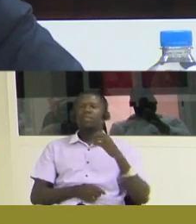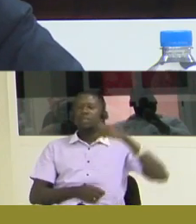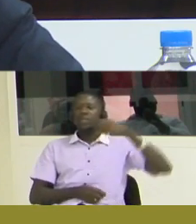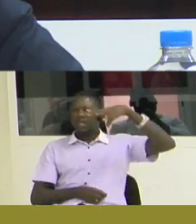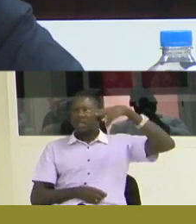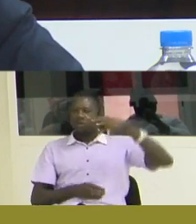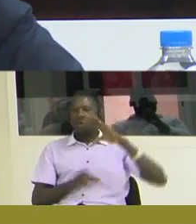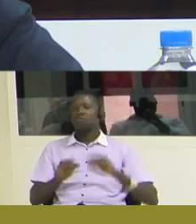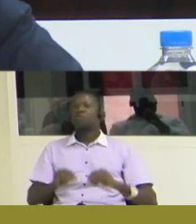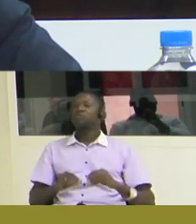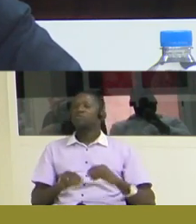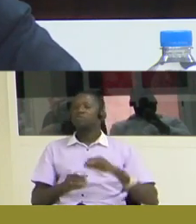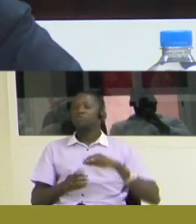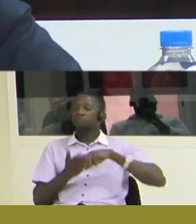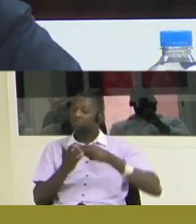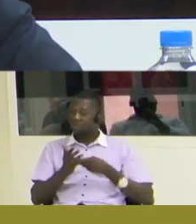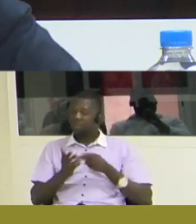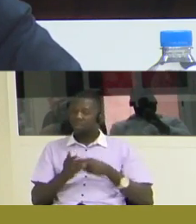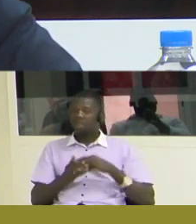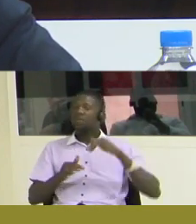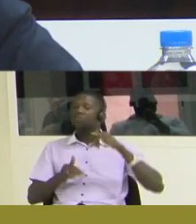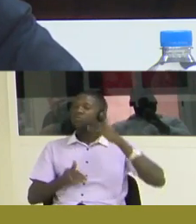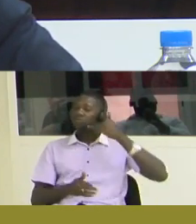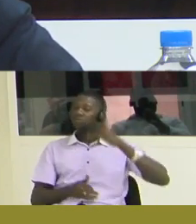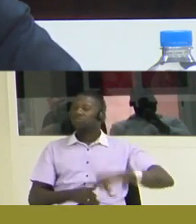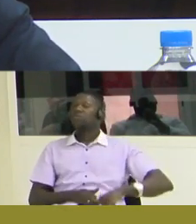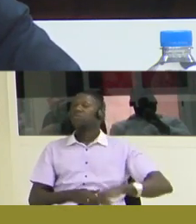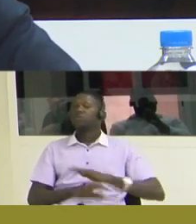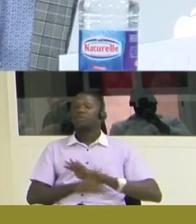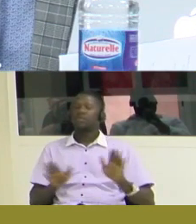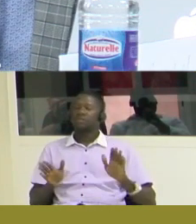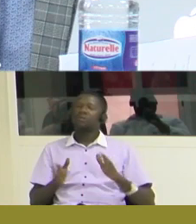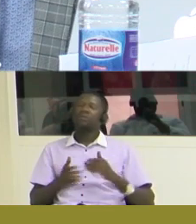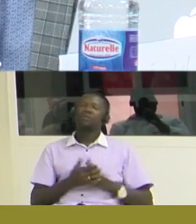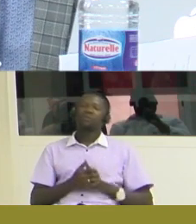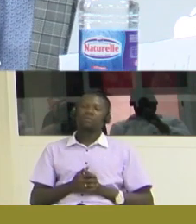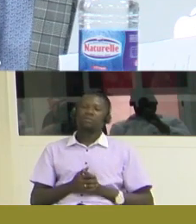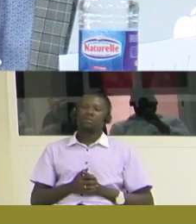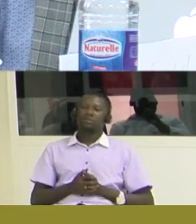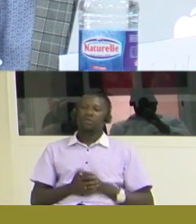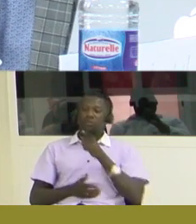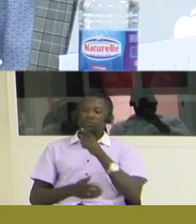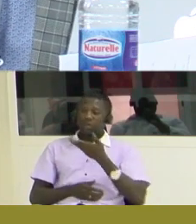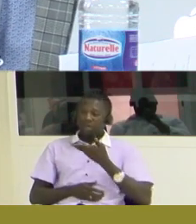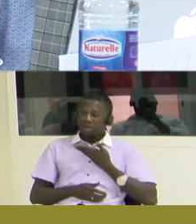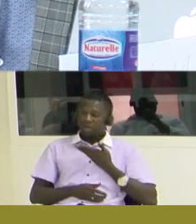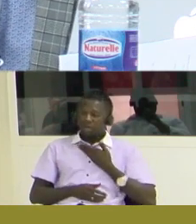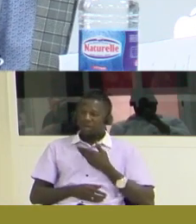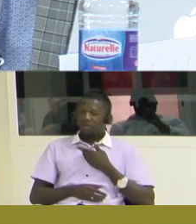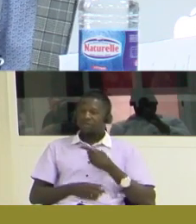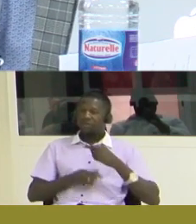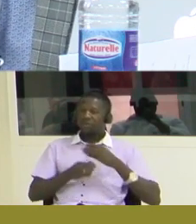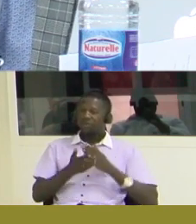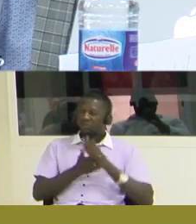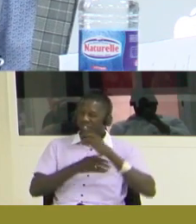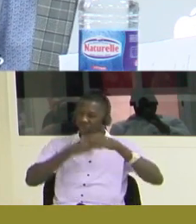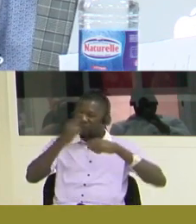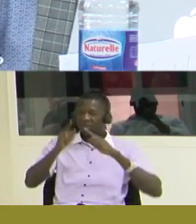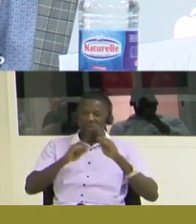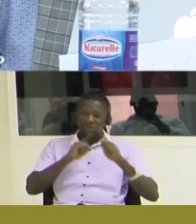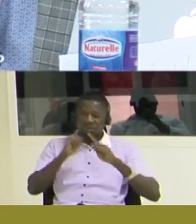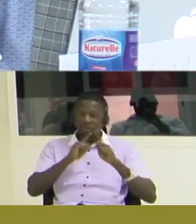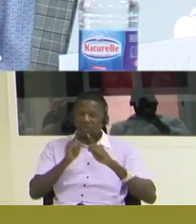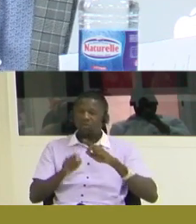had put the phone down did you have any further discussions with yummy